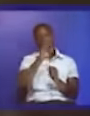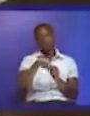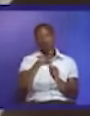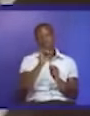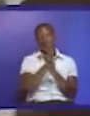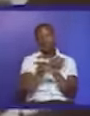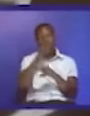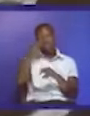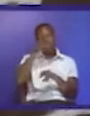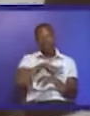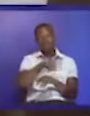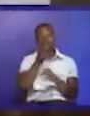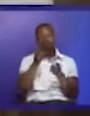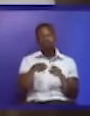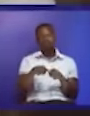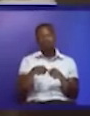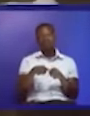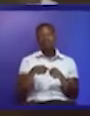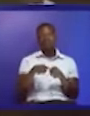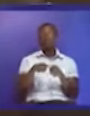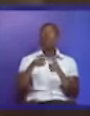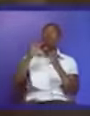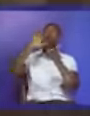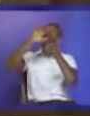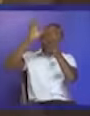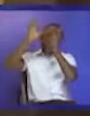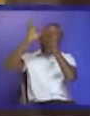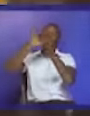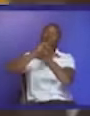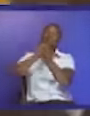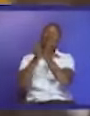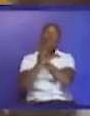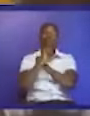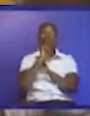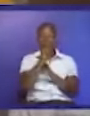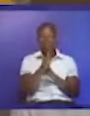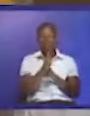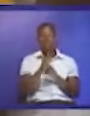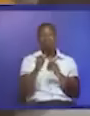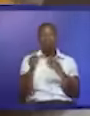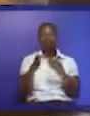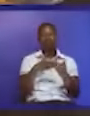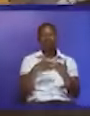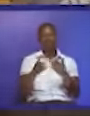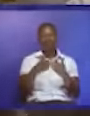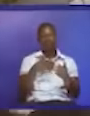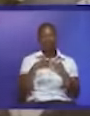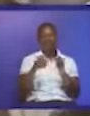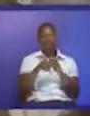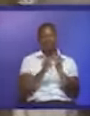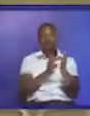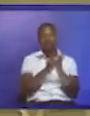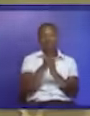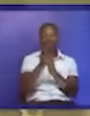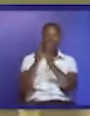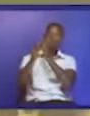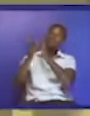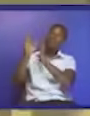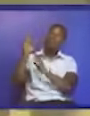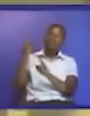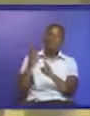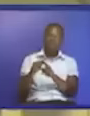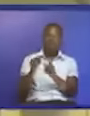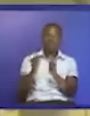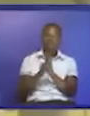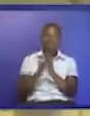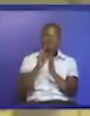your soul when the climatic condition changes. No. According to the integrity of God's word, entering into